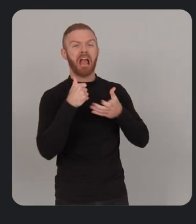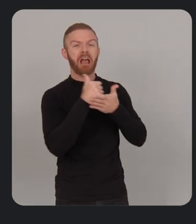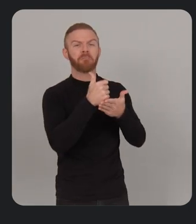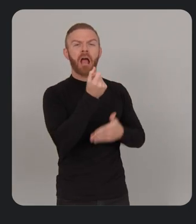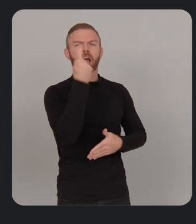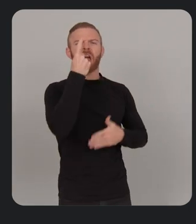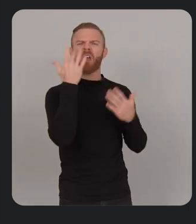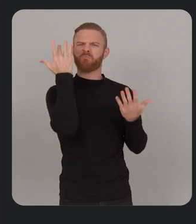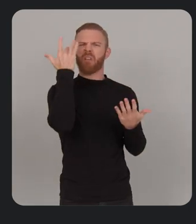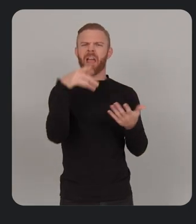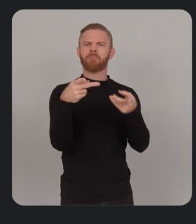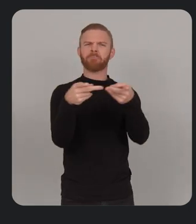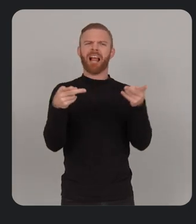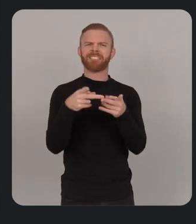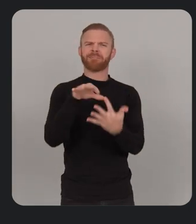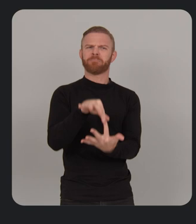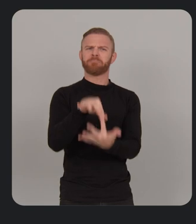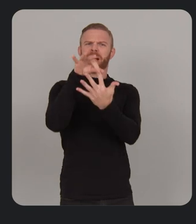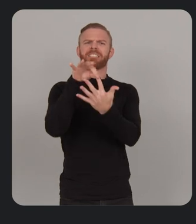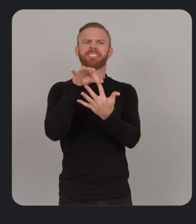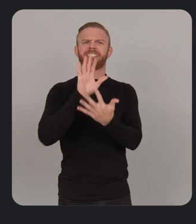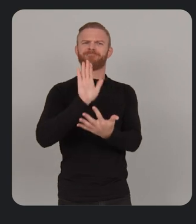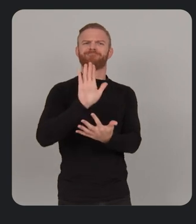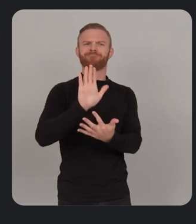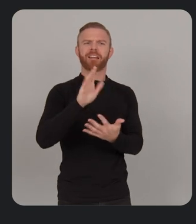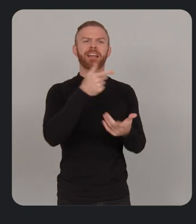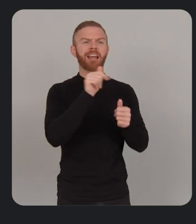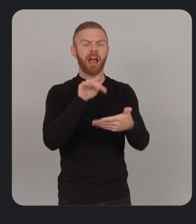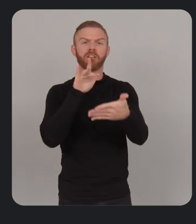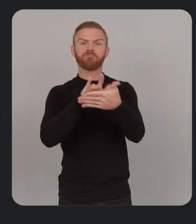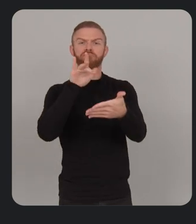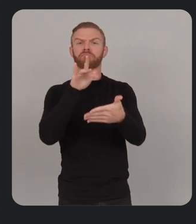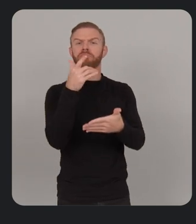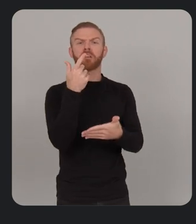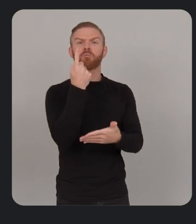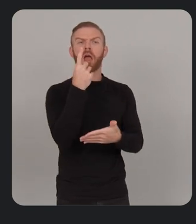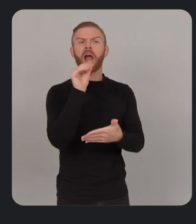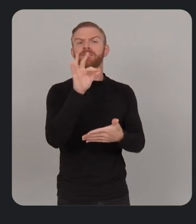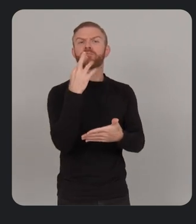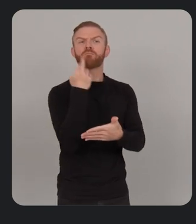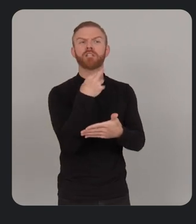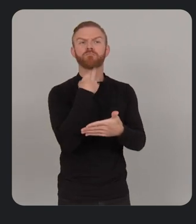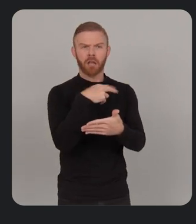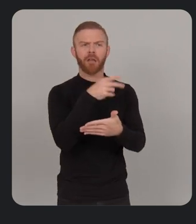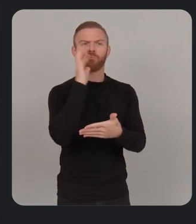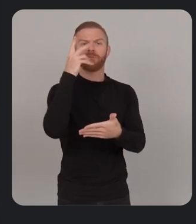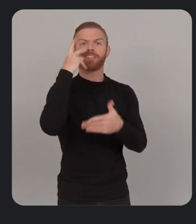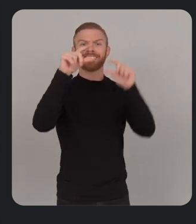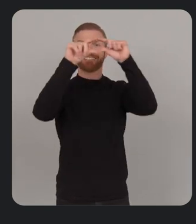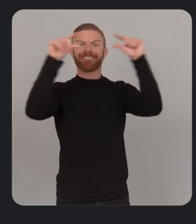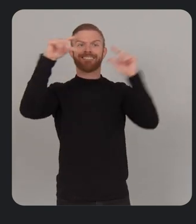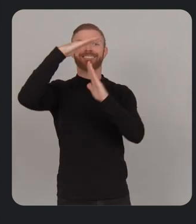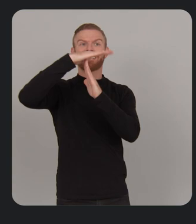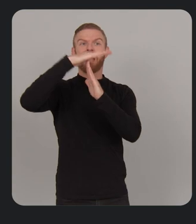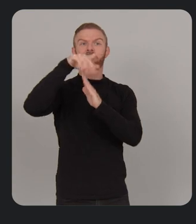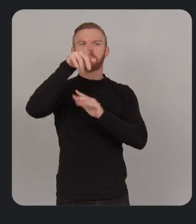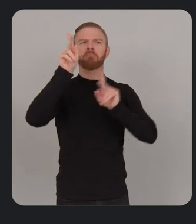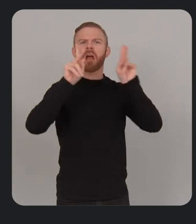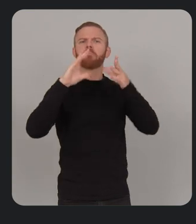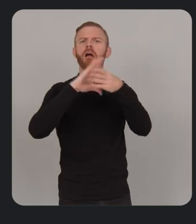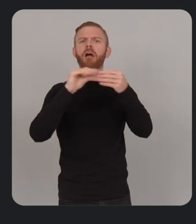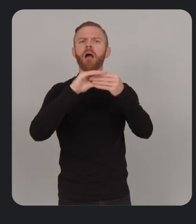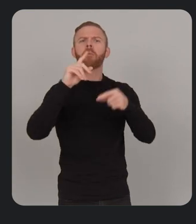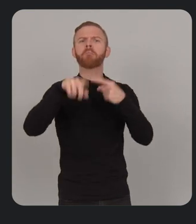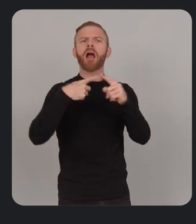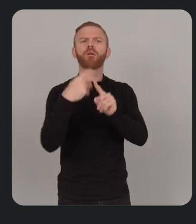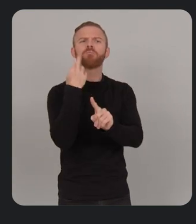help you understand what makes a place special or unique. So you can tap on one of these restaurants and you'll see at the top what people are saying about the